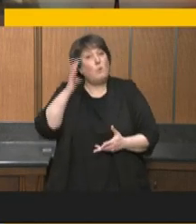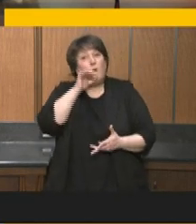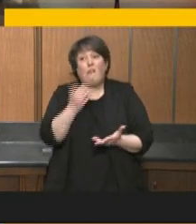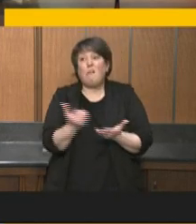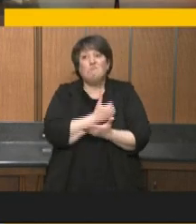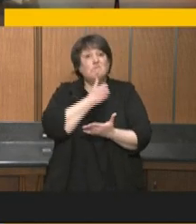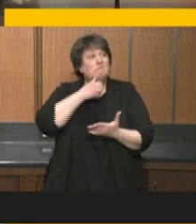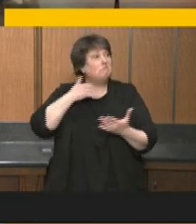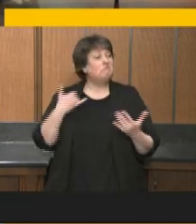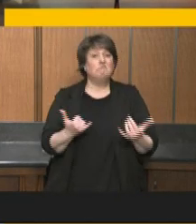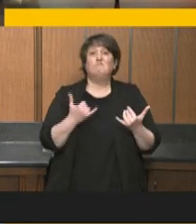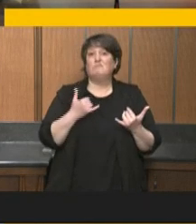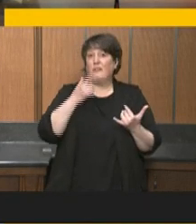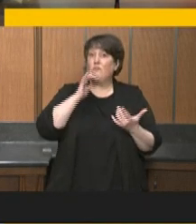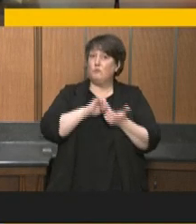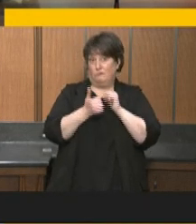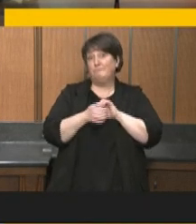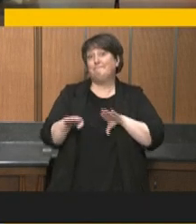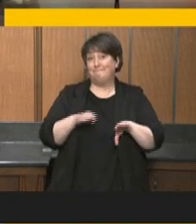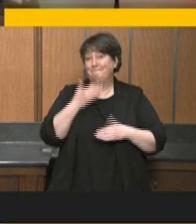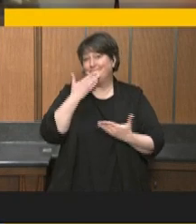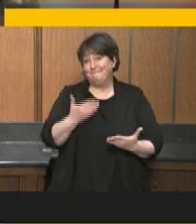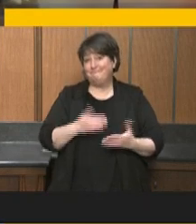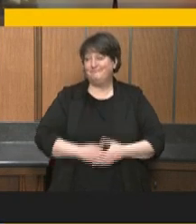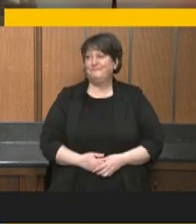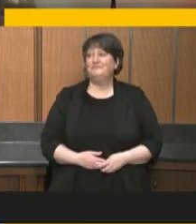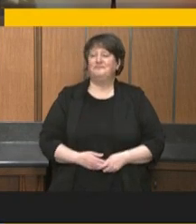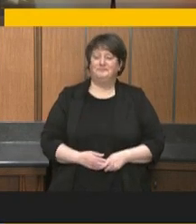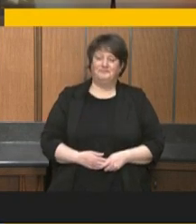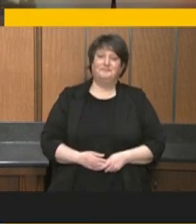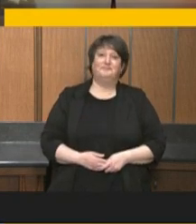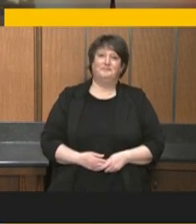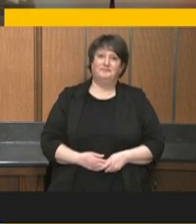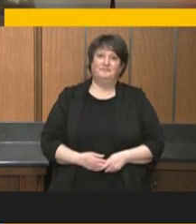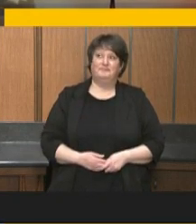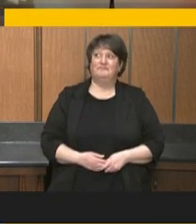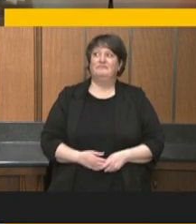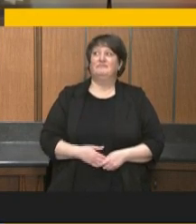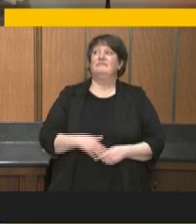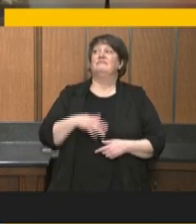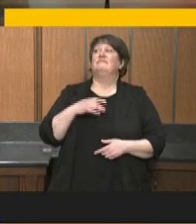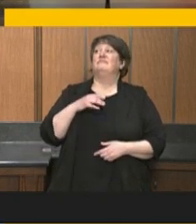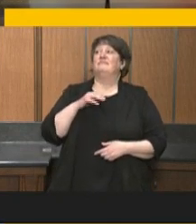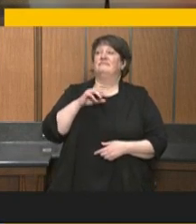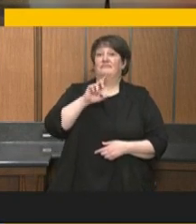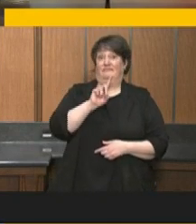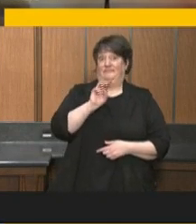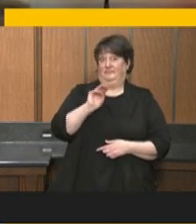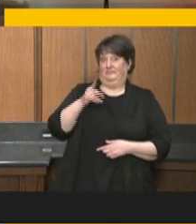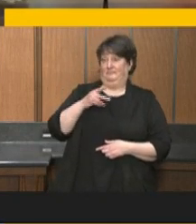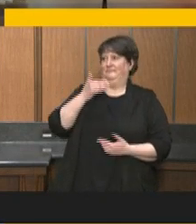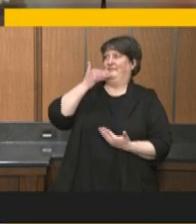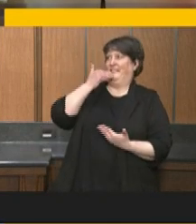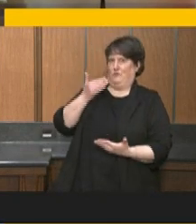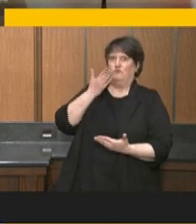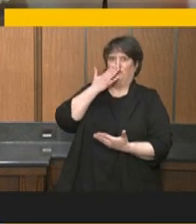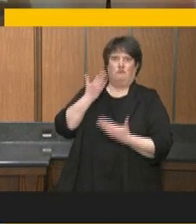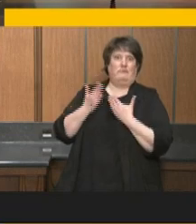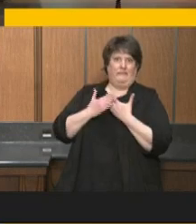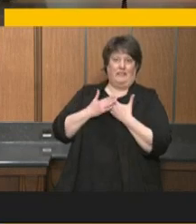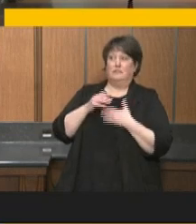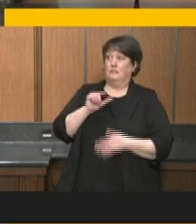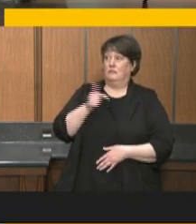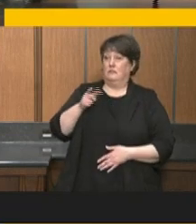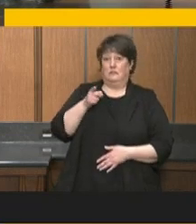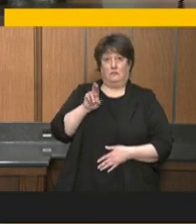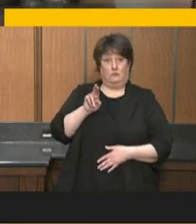now. Merci. Thank you. Merci beaucoup. Thank you very much, Dr. Tam, for that very clear and useful advice. Dr. Nu, est-ce